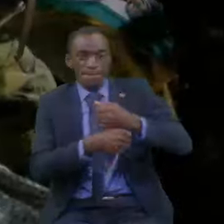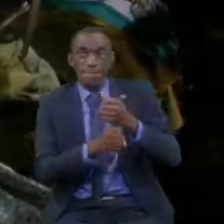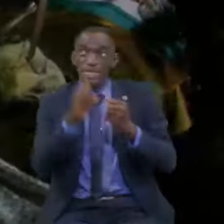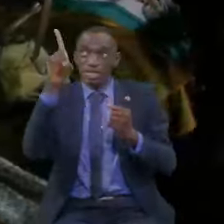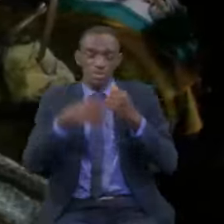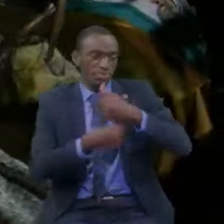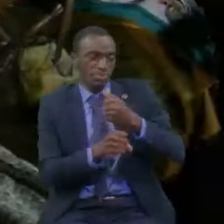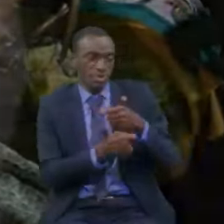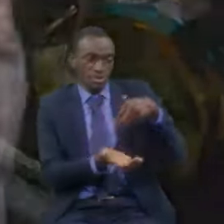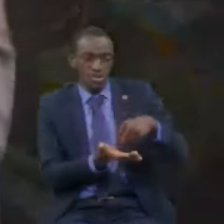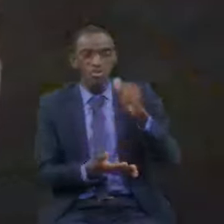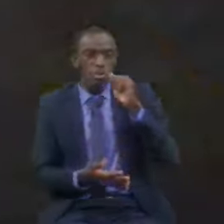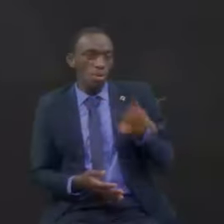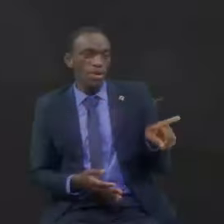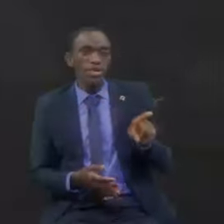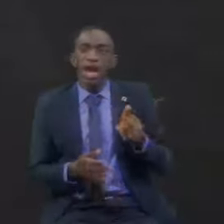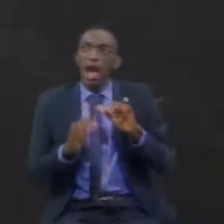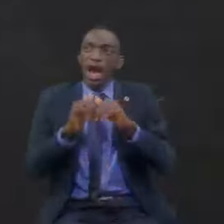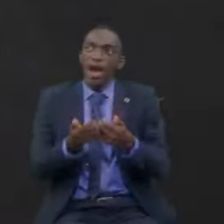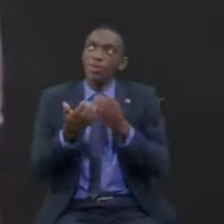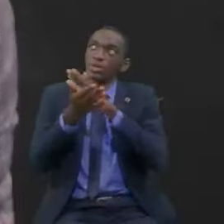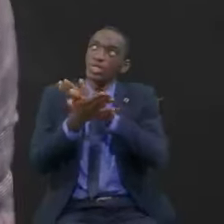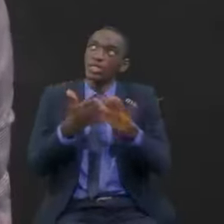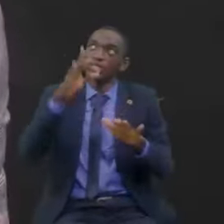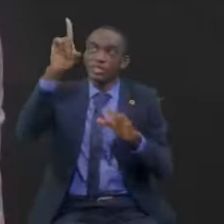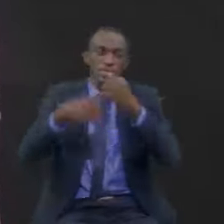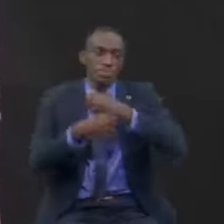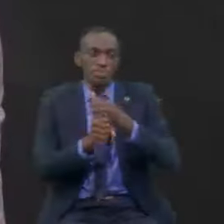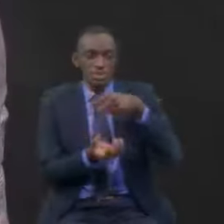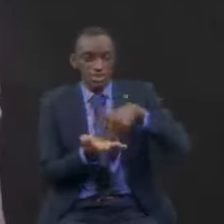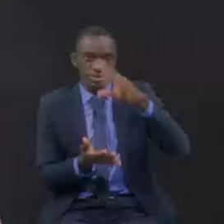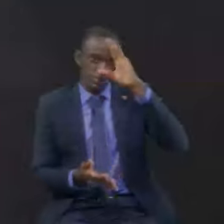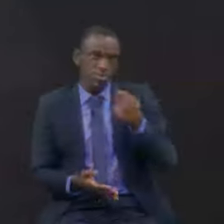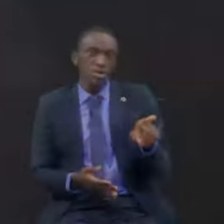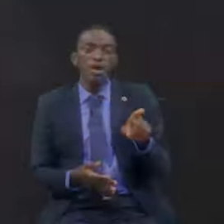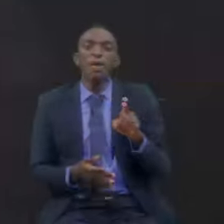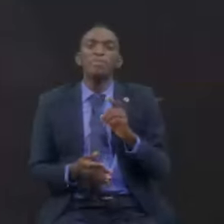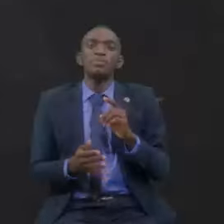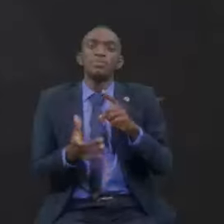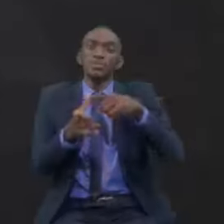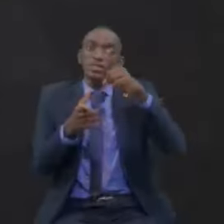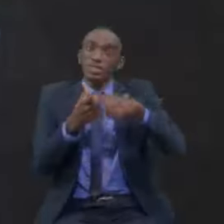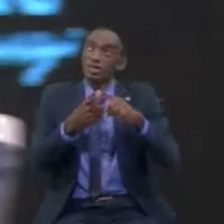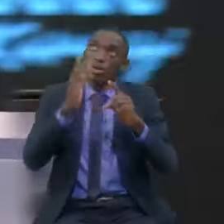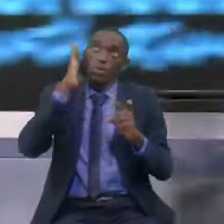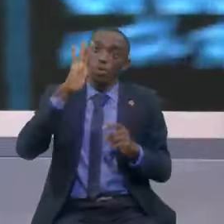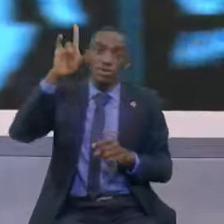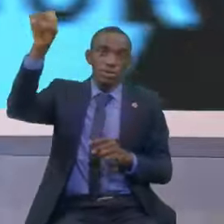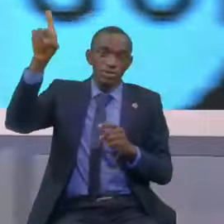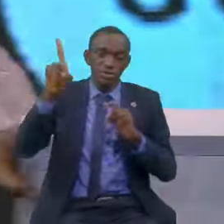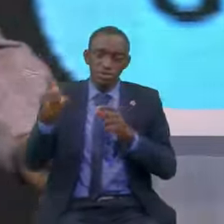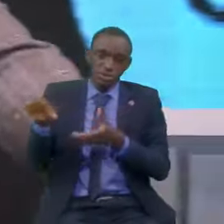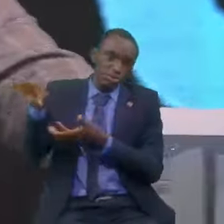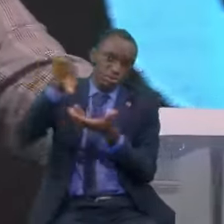I made this man. He says, then will I sprinkle clean water